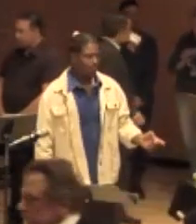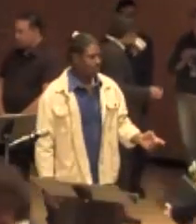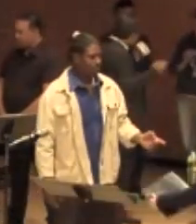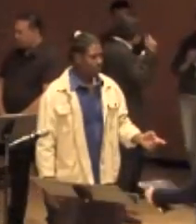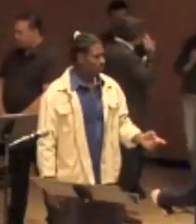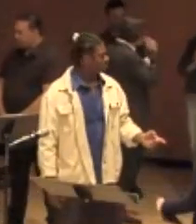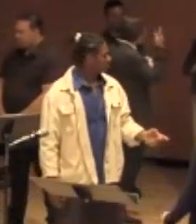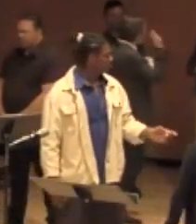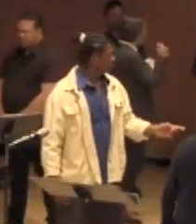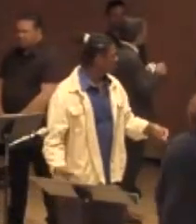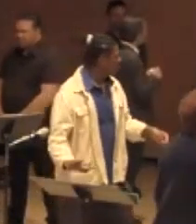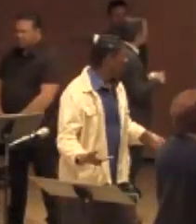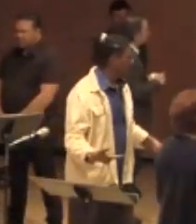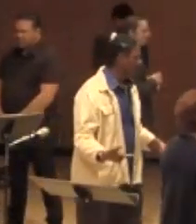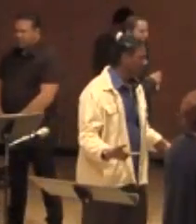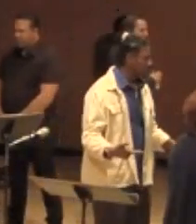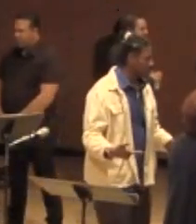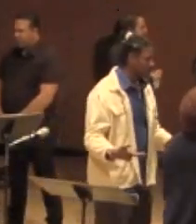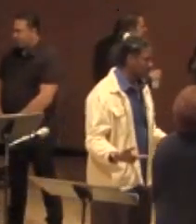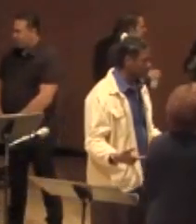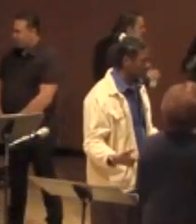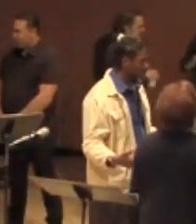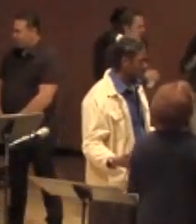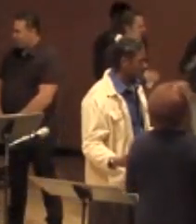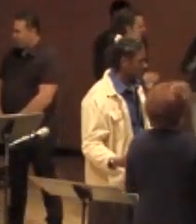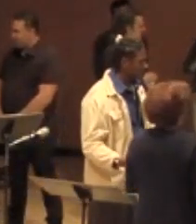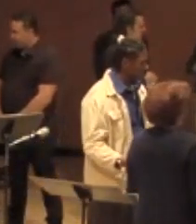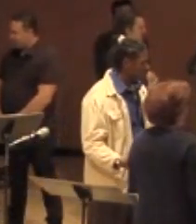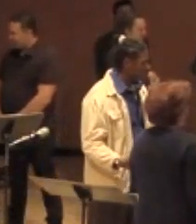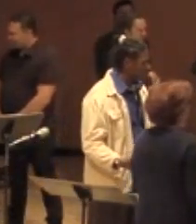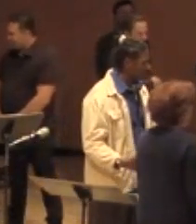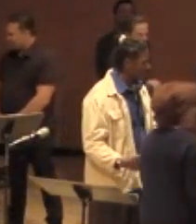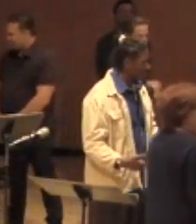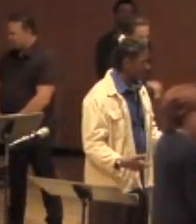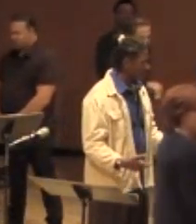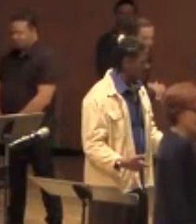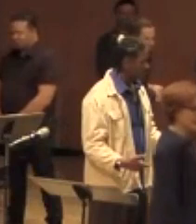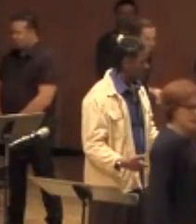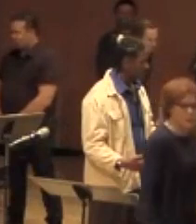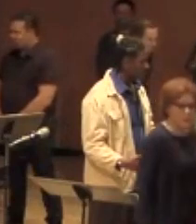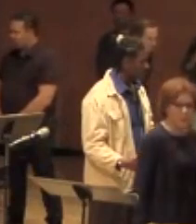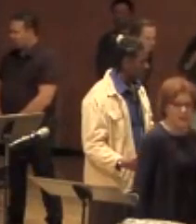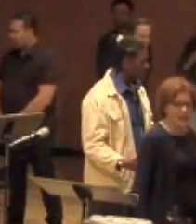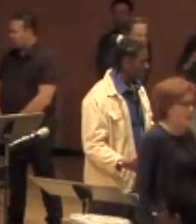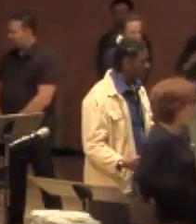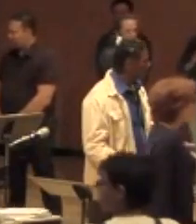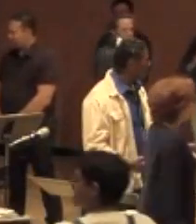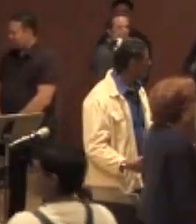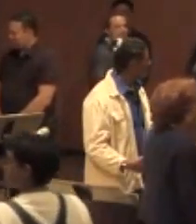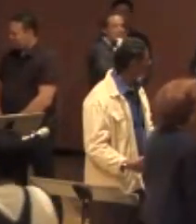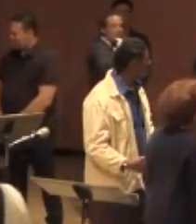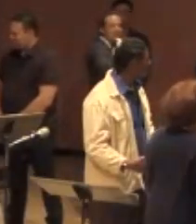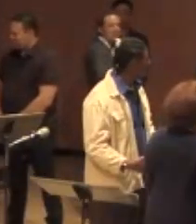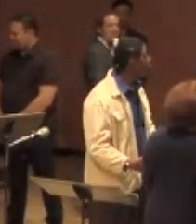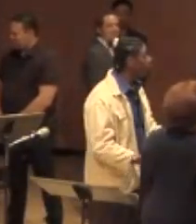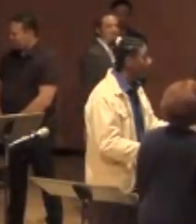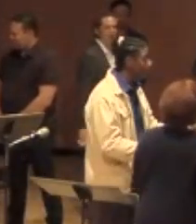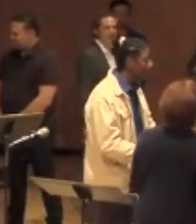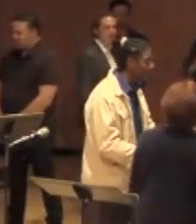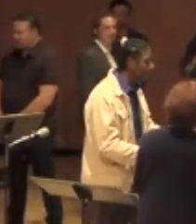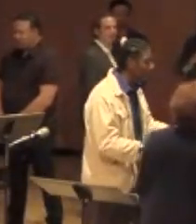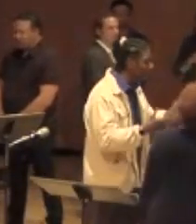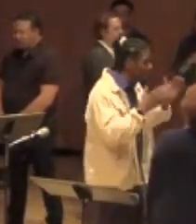no no even doing you know you get the big money jobs whatever you know how it is network television not getting any